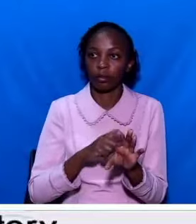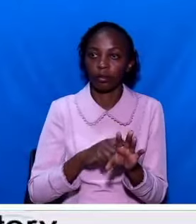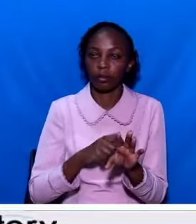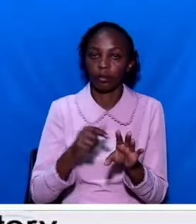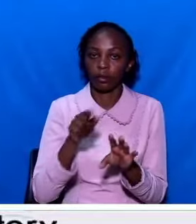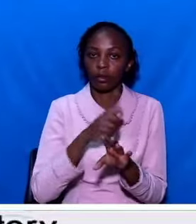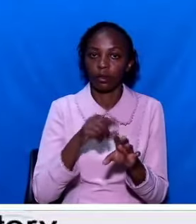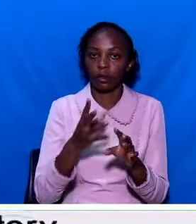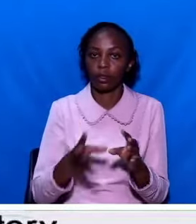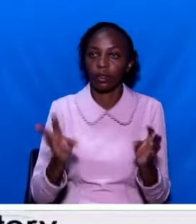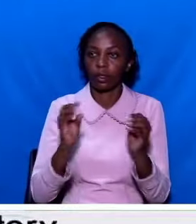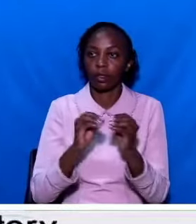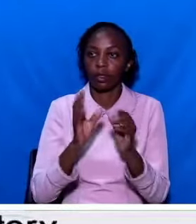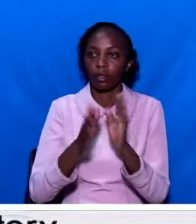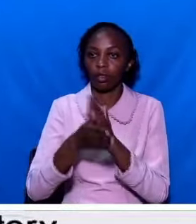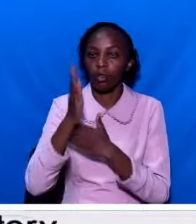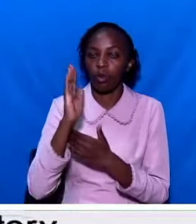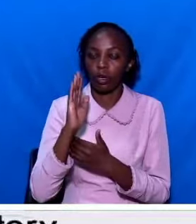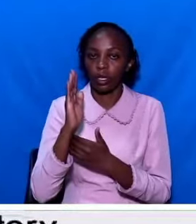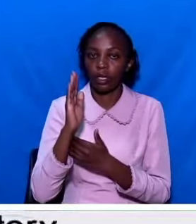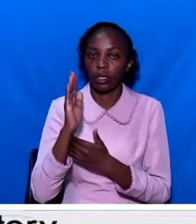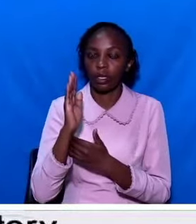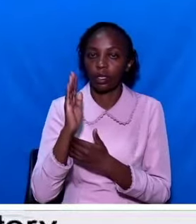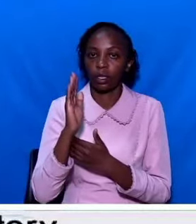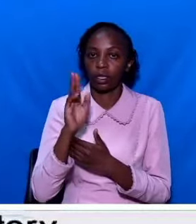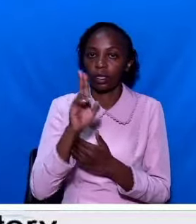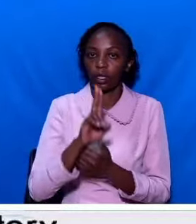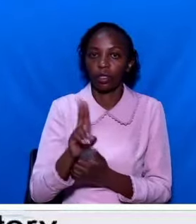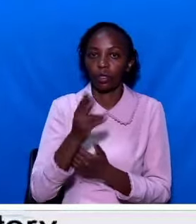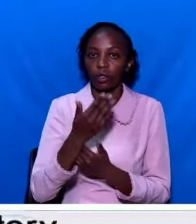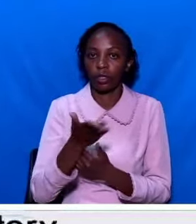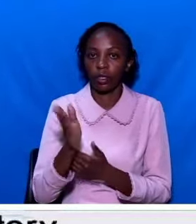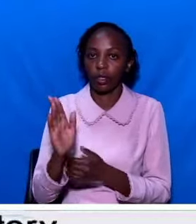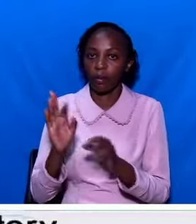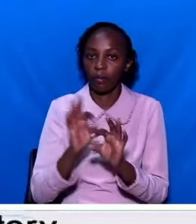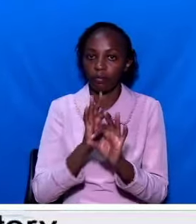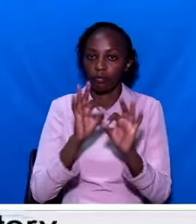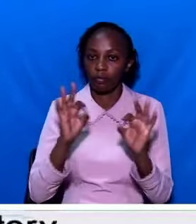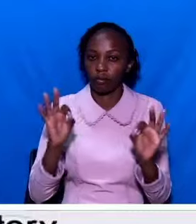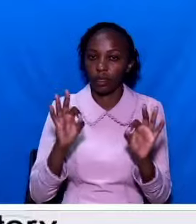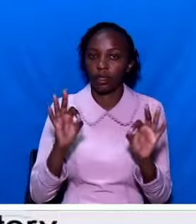met with them, God has used them quite profoundly.